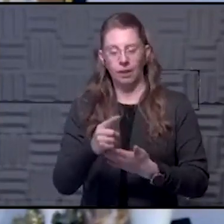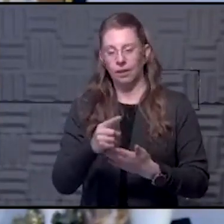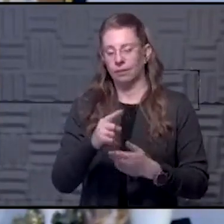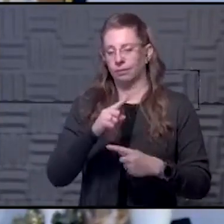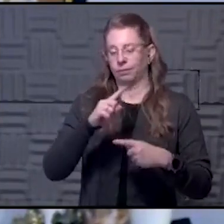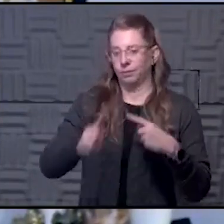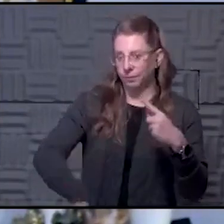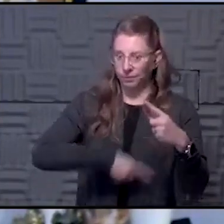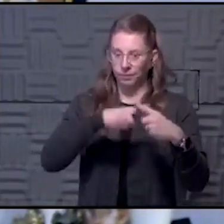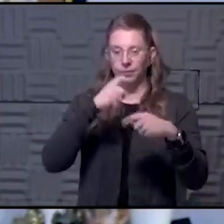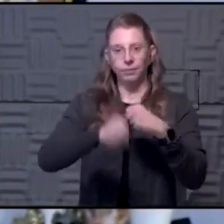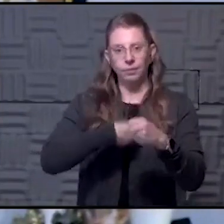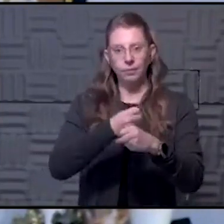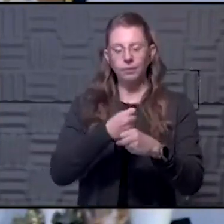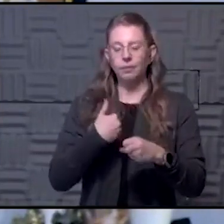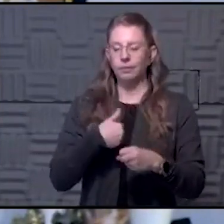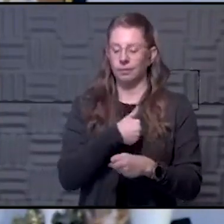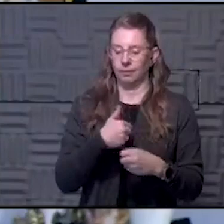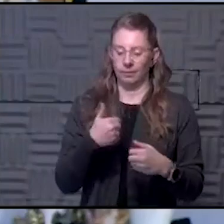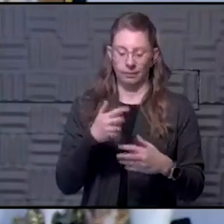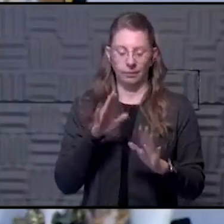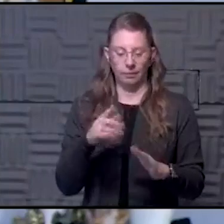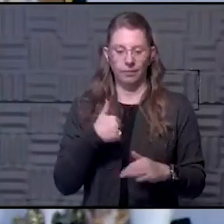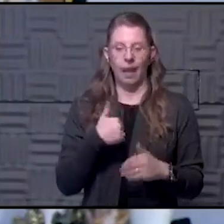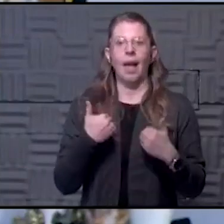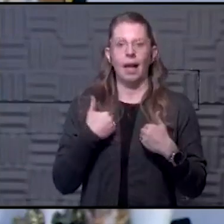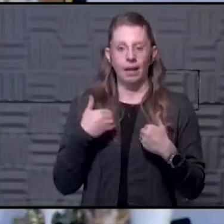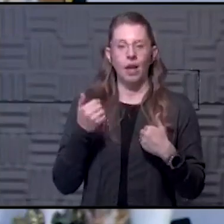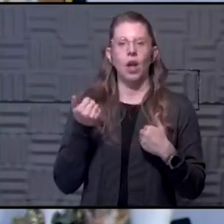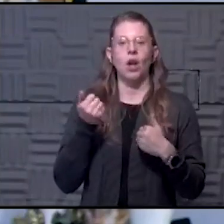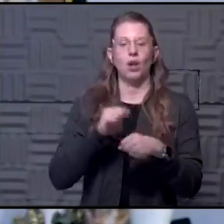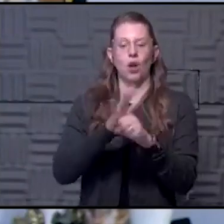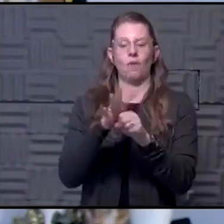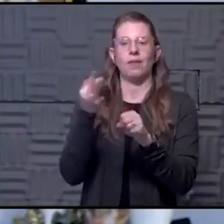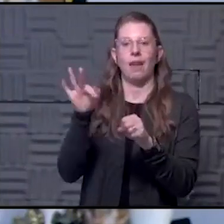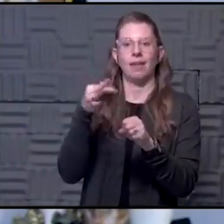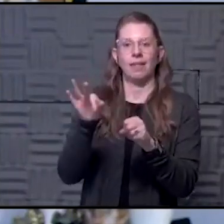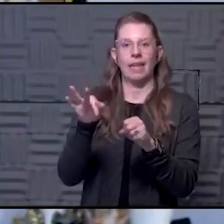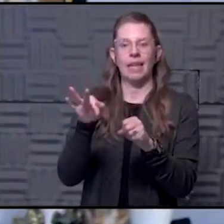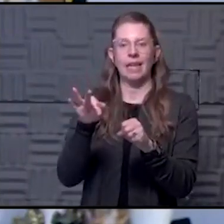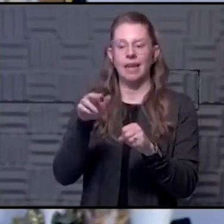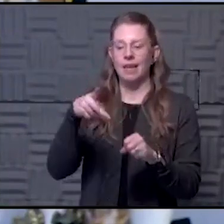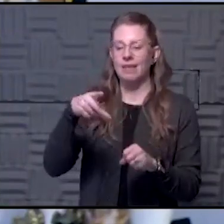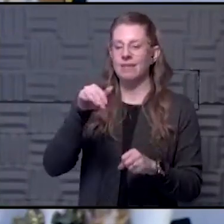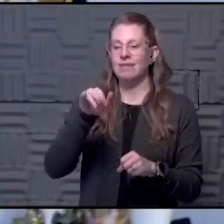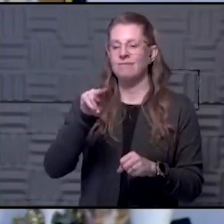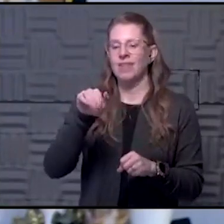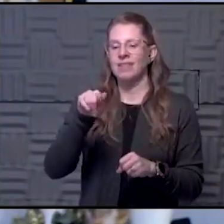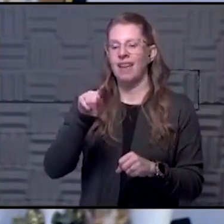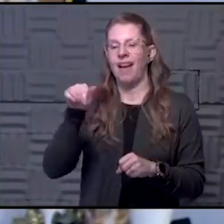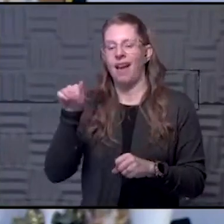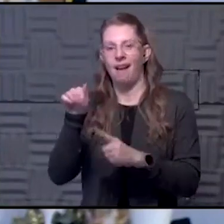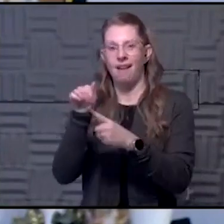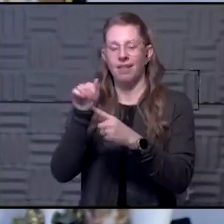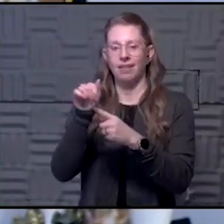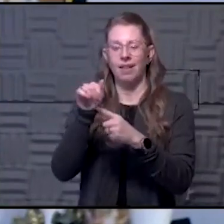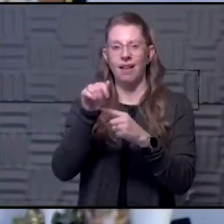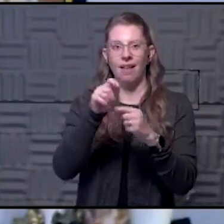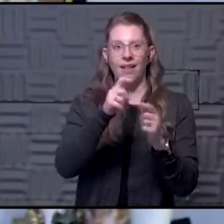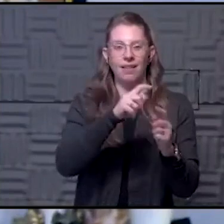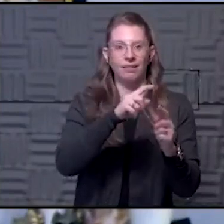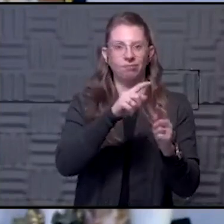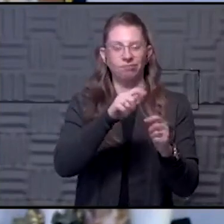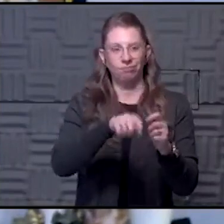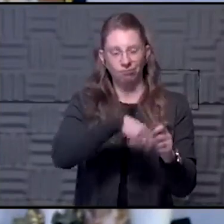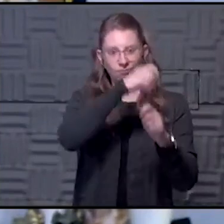And I had matter of fact, I have a COVID-19 piñata that I was going to pull out and celebrate, but